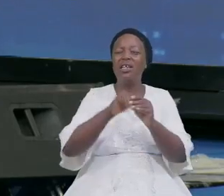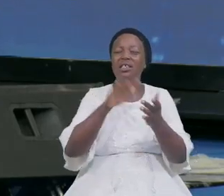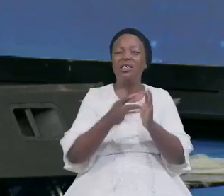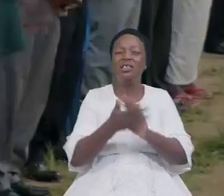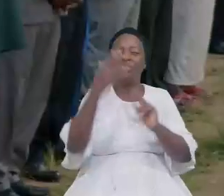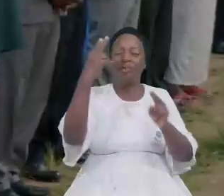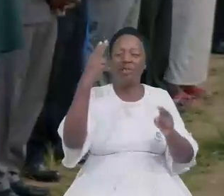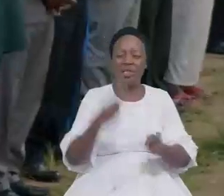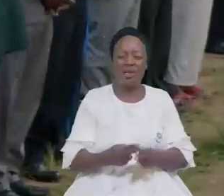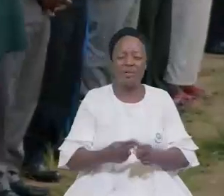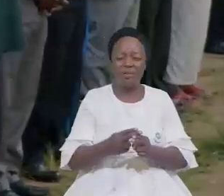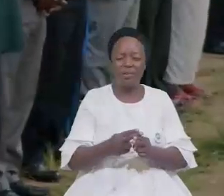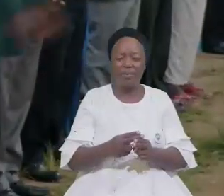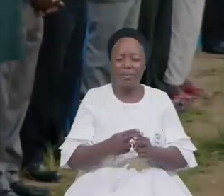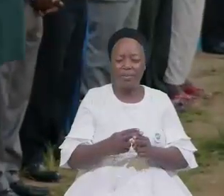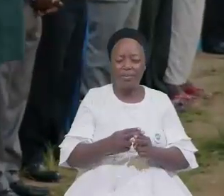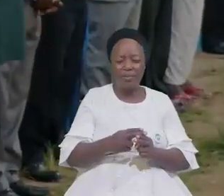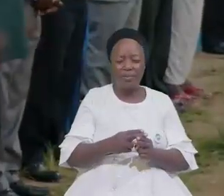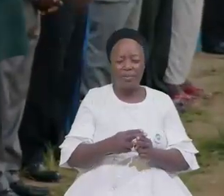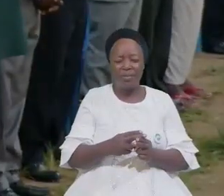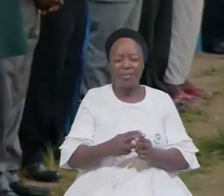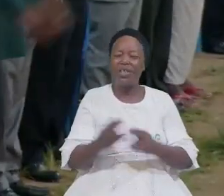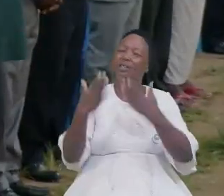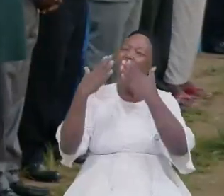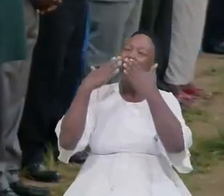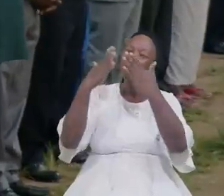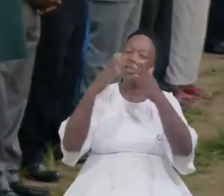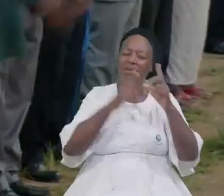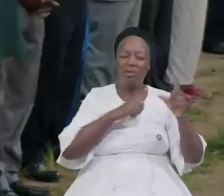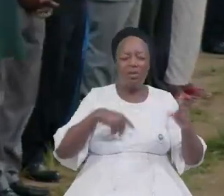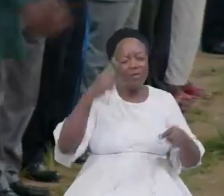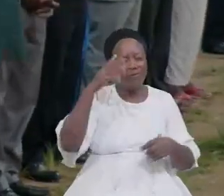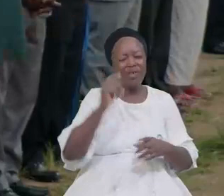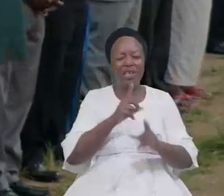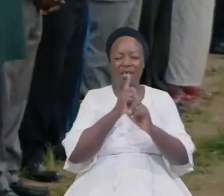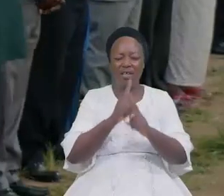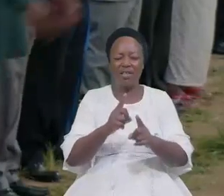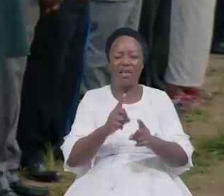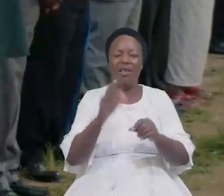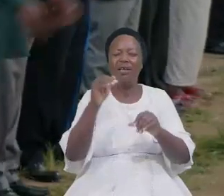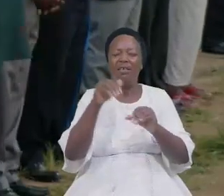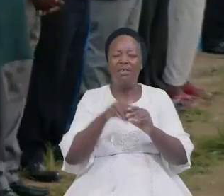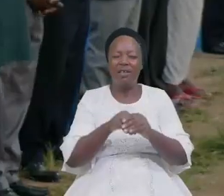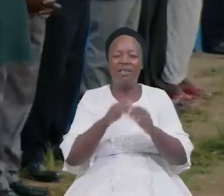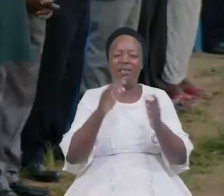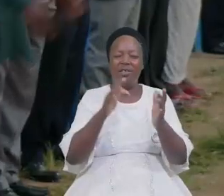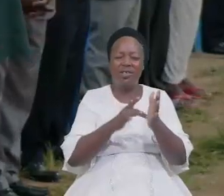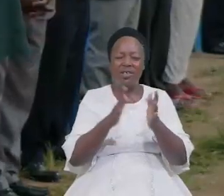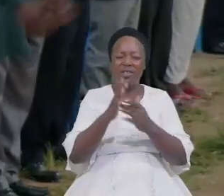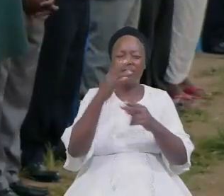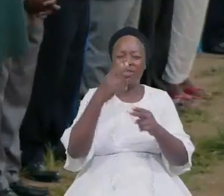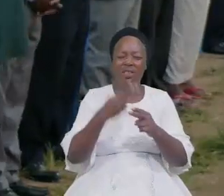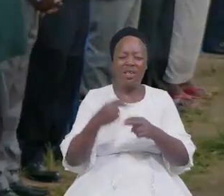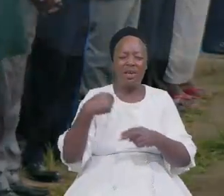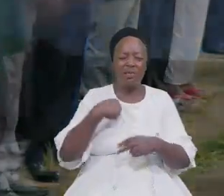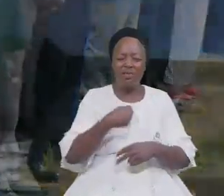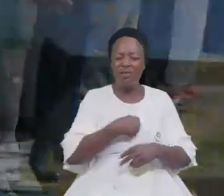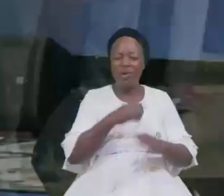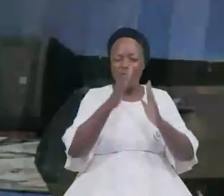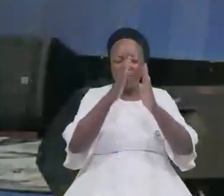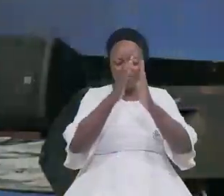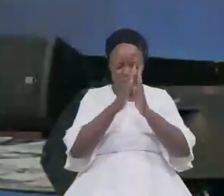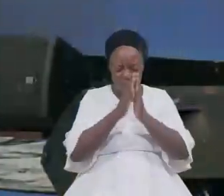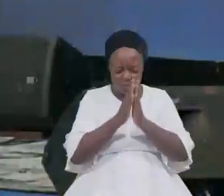Jesus' name. Thank you, Lord, for the answer. In Jesus' name we